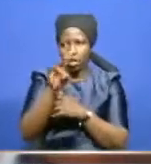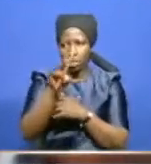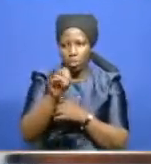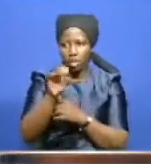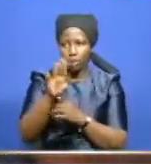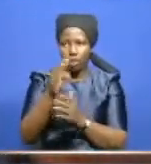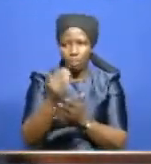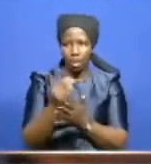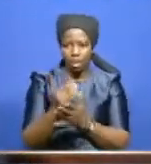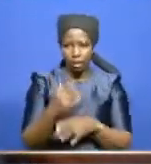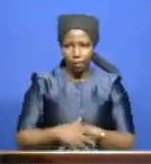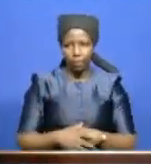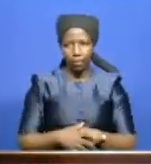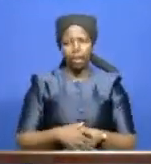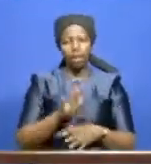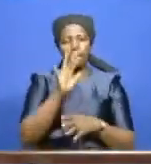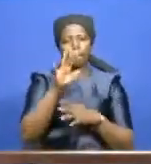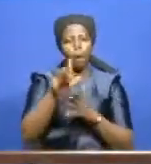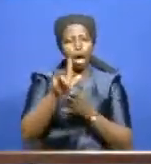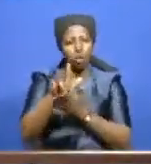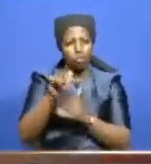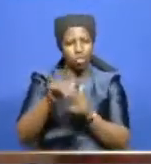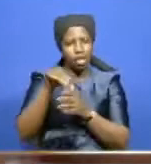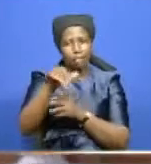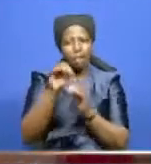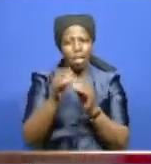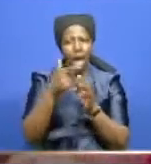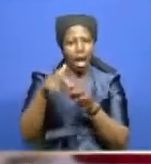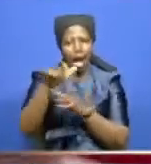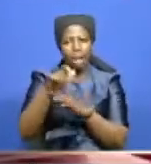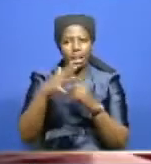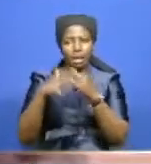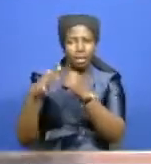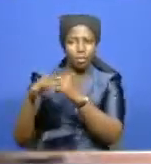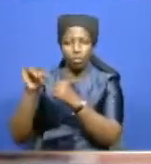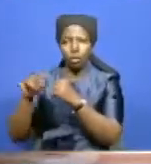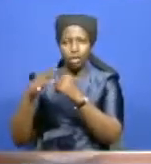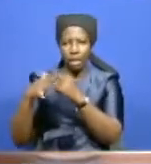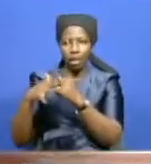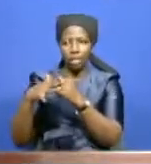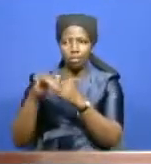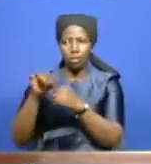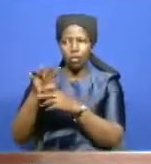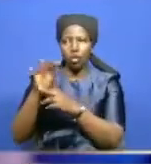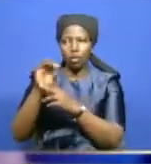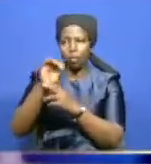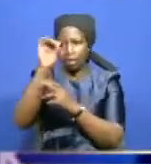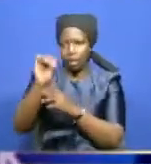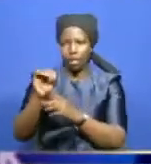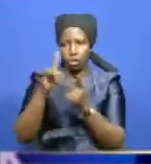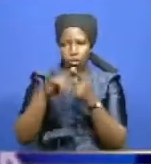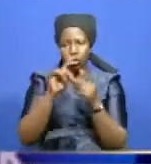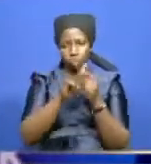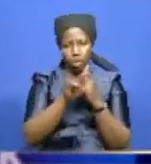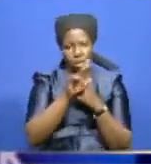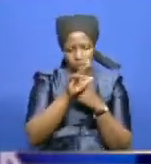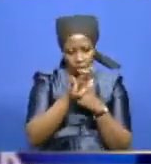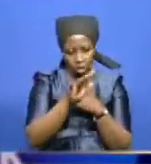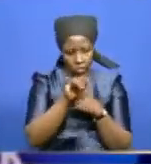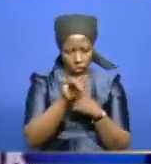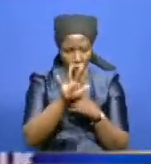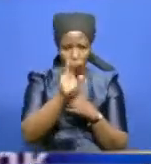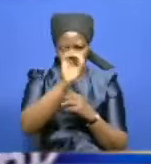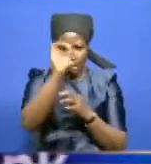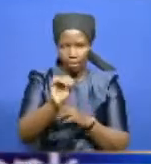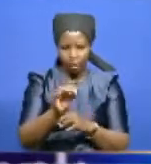of non-performing loans increase 29.42% to 25.04 billion shillings. Stanbic Holdings